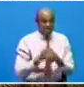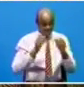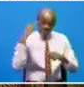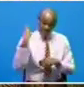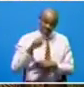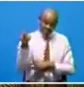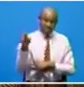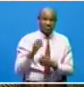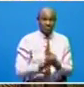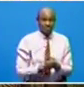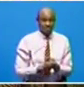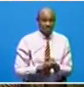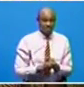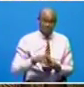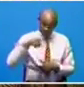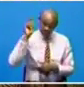him,